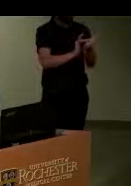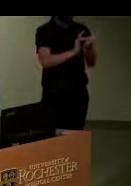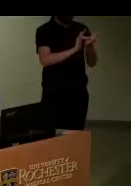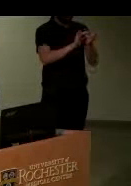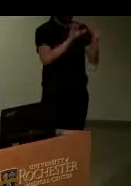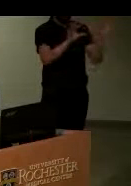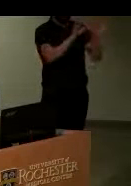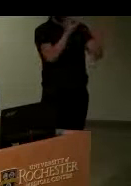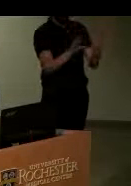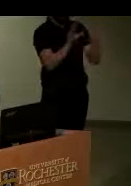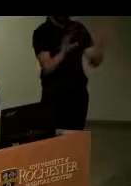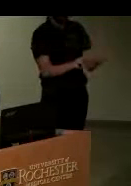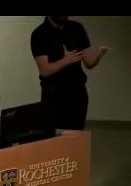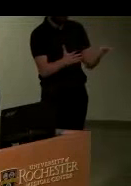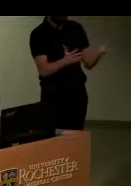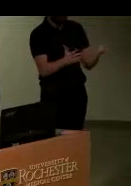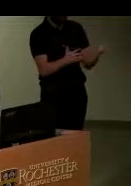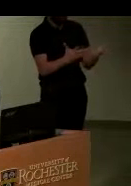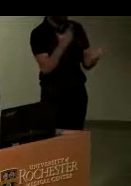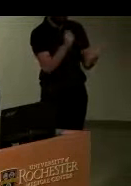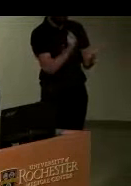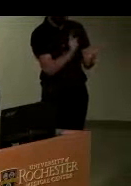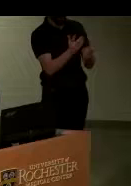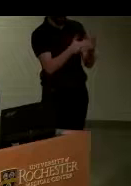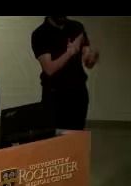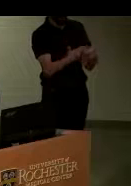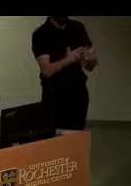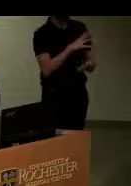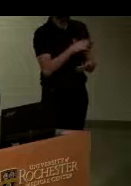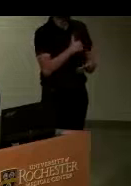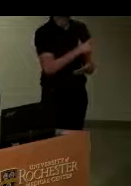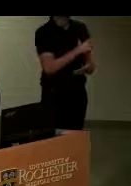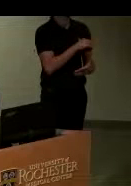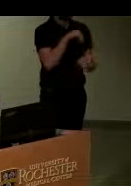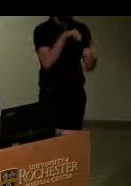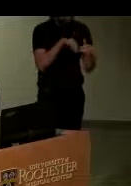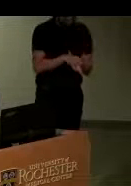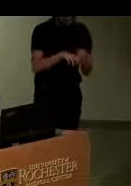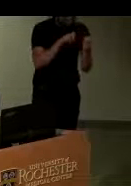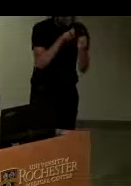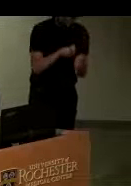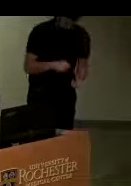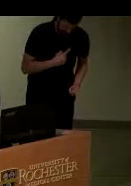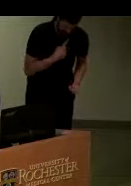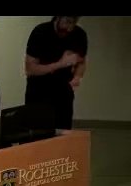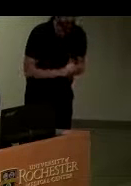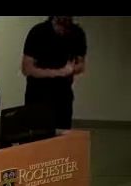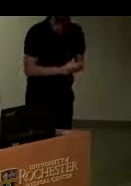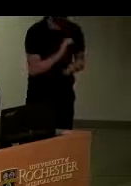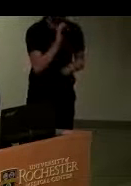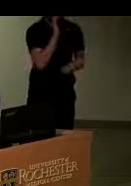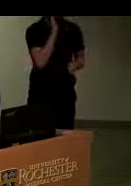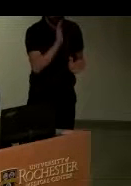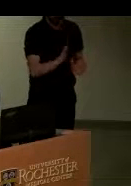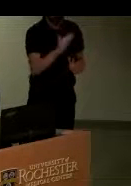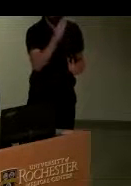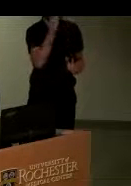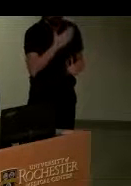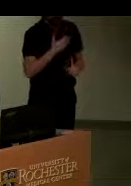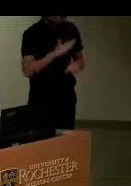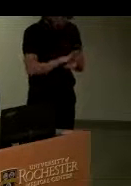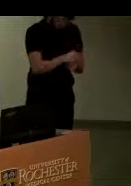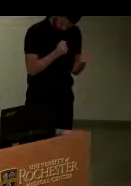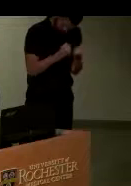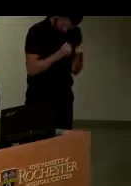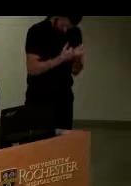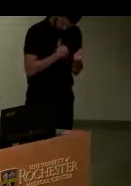workup, which is going nowhere and never will. So I sit with her and I just keep telling her, listen, you know that I'm on your side.